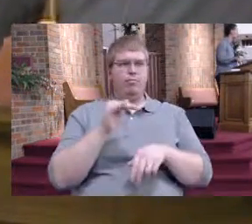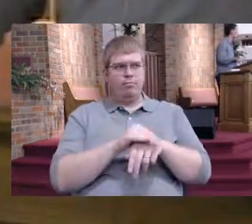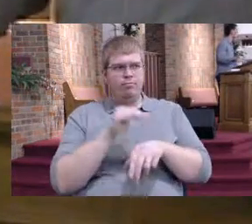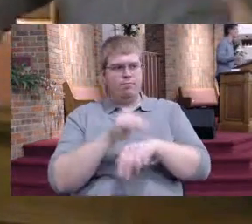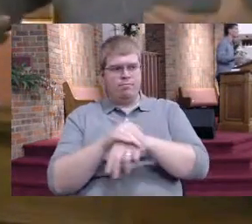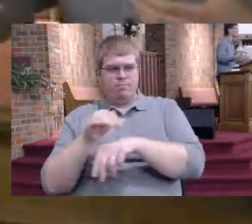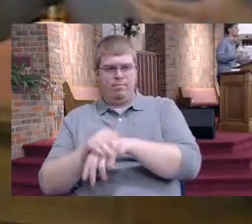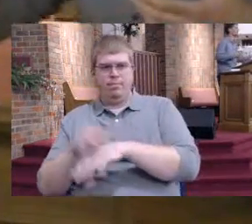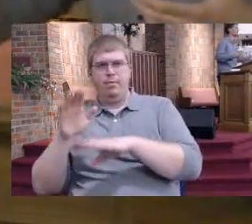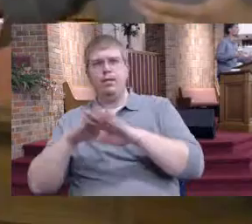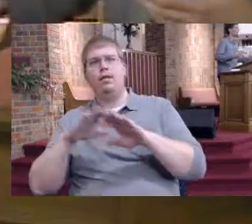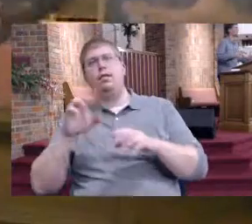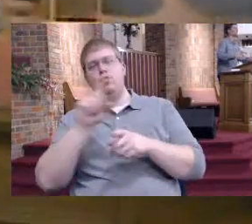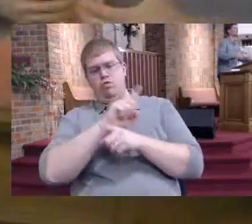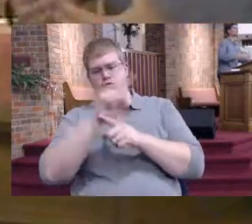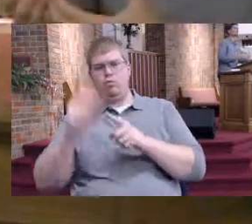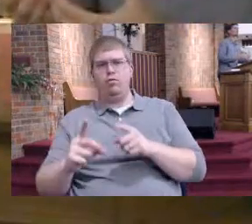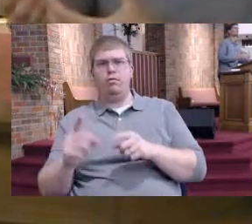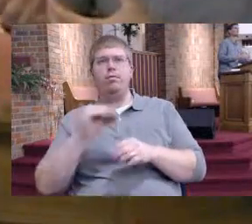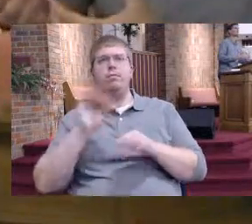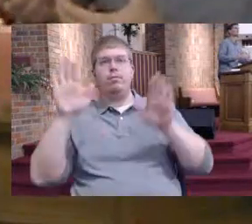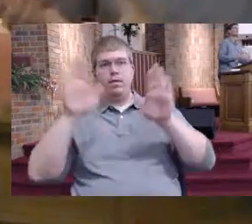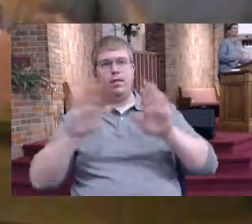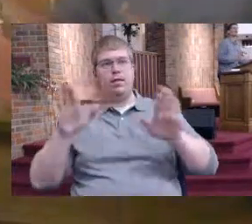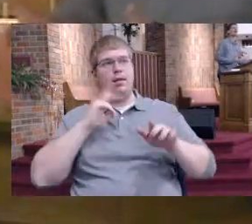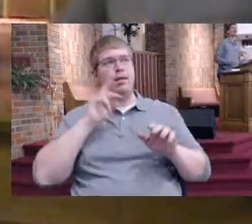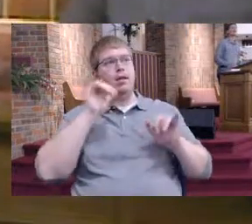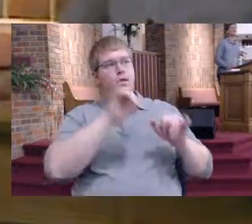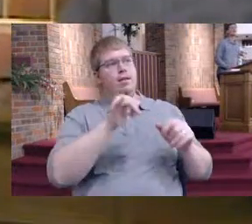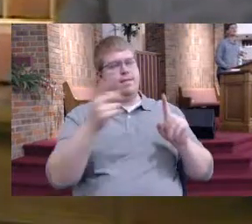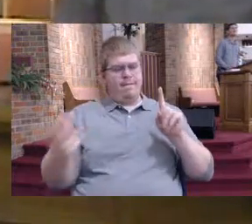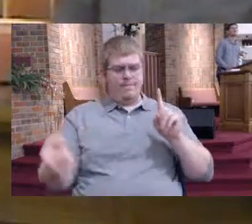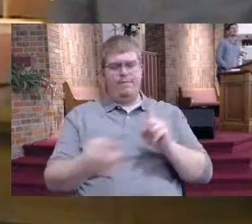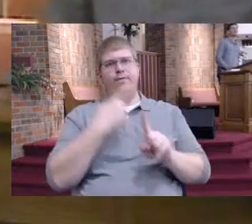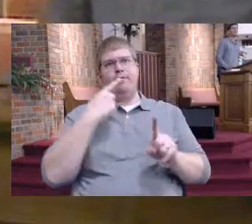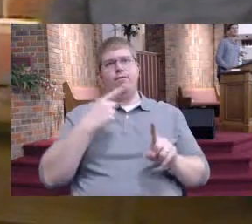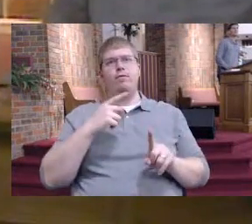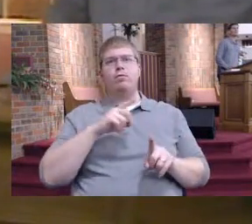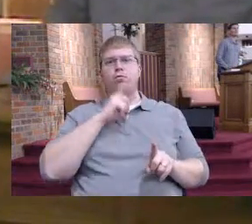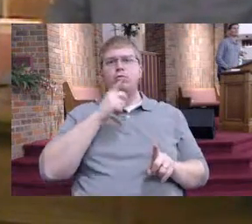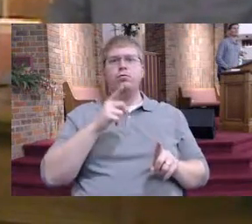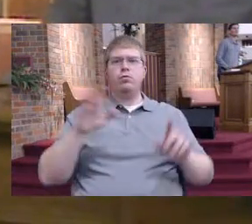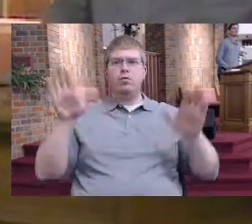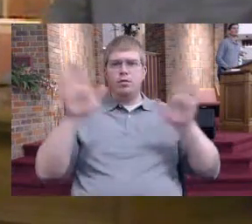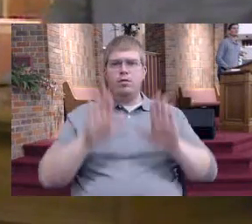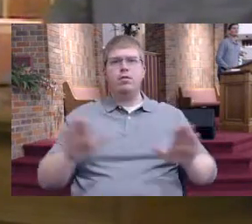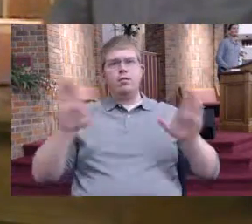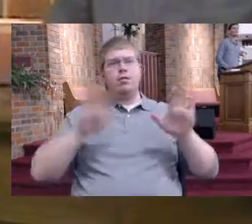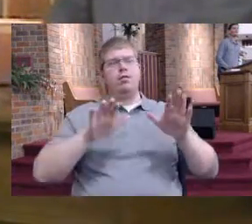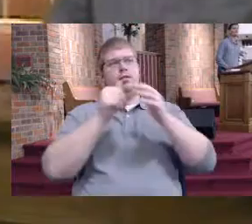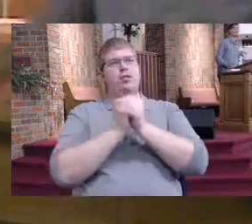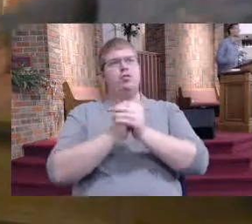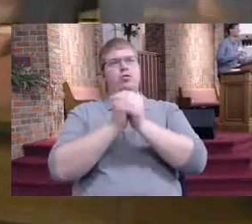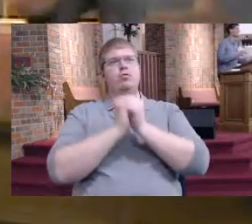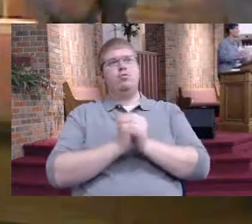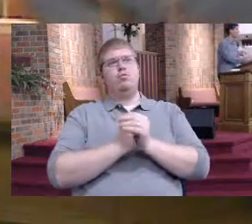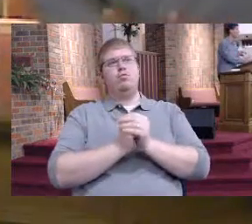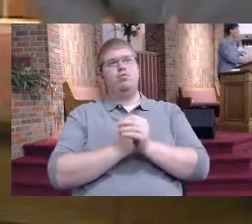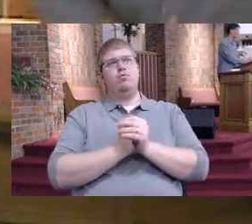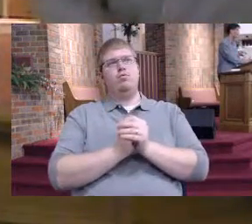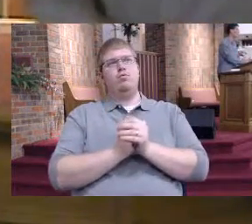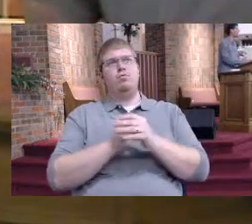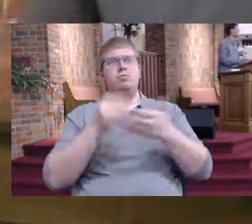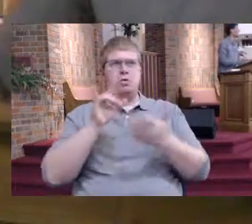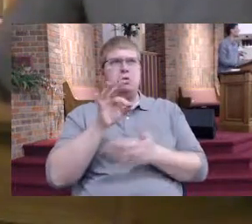we had our first official Sunday gathering, worship service, if you want to call it that. And since